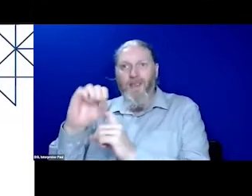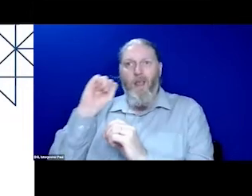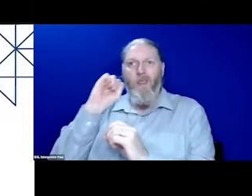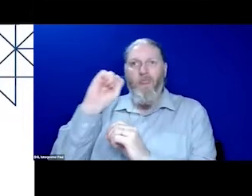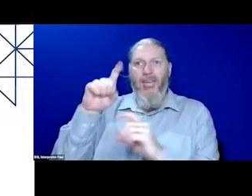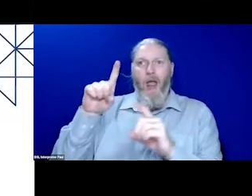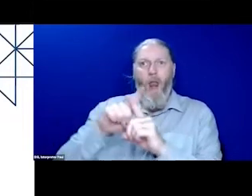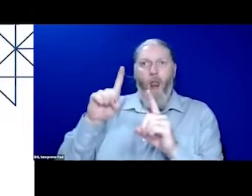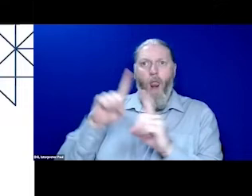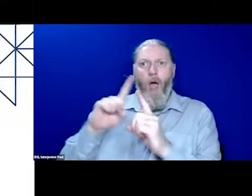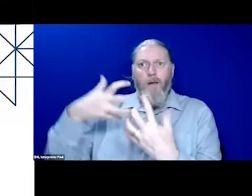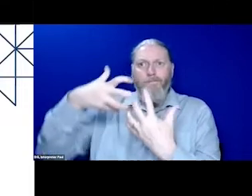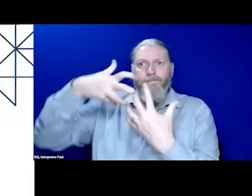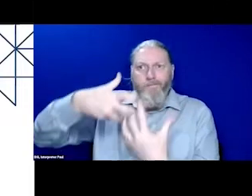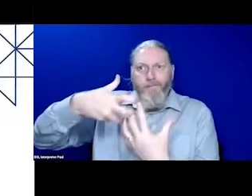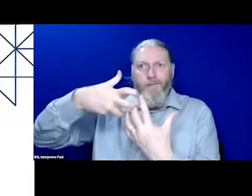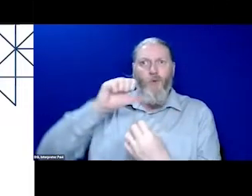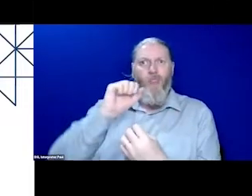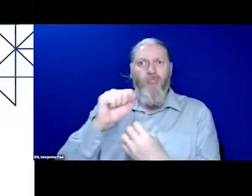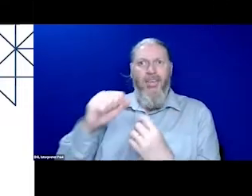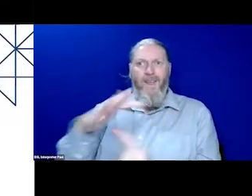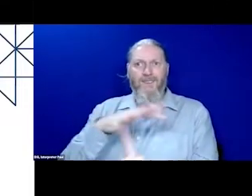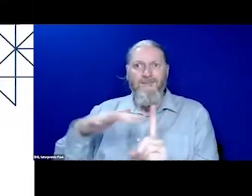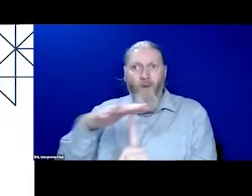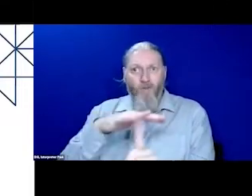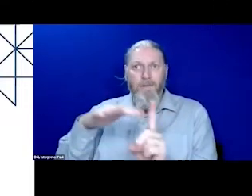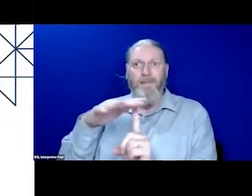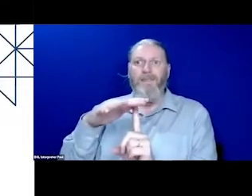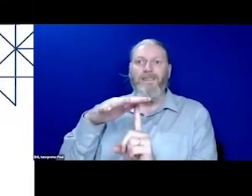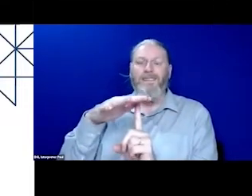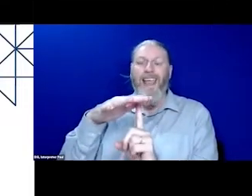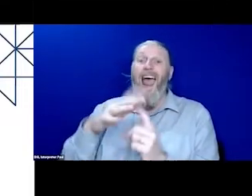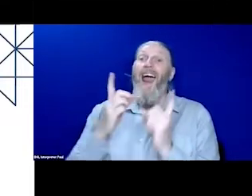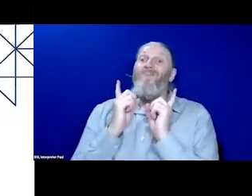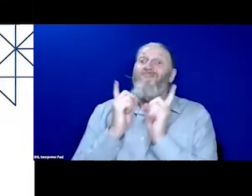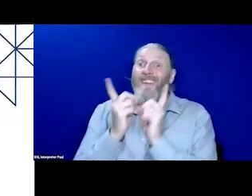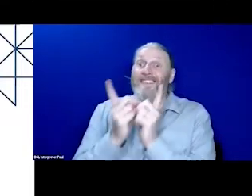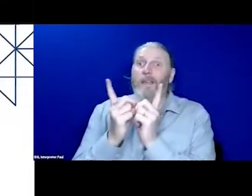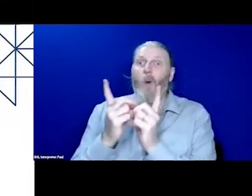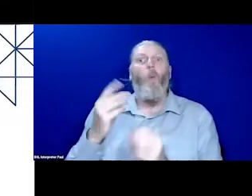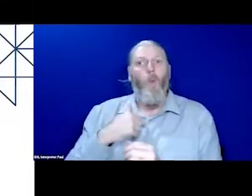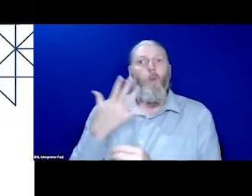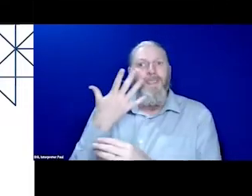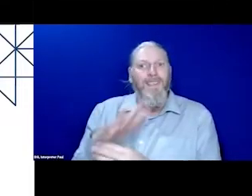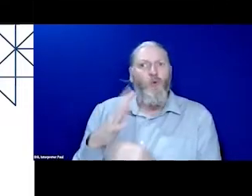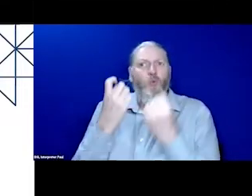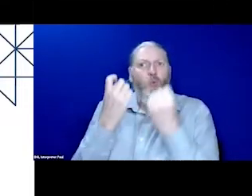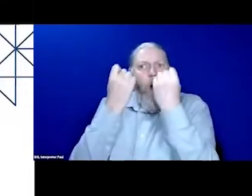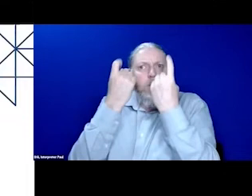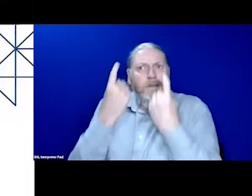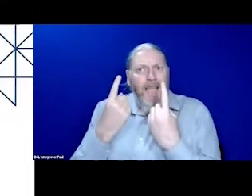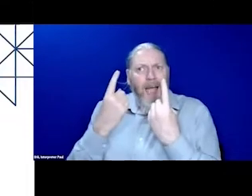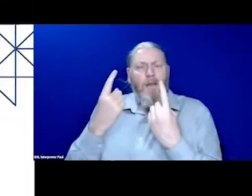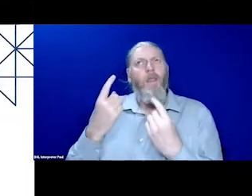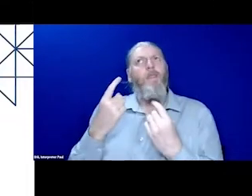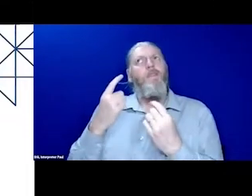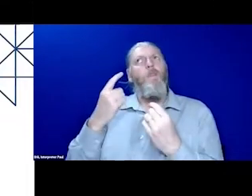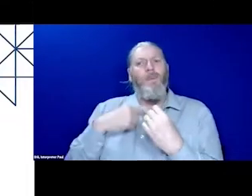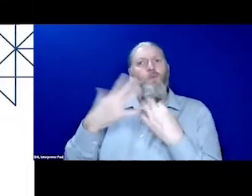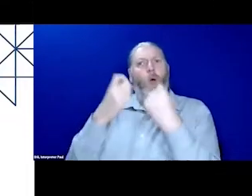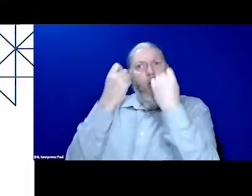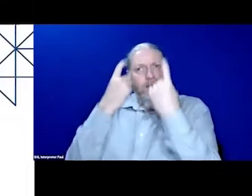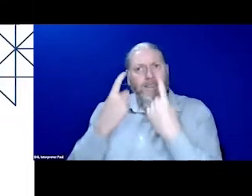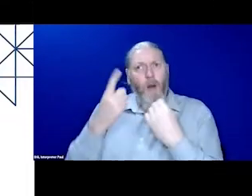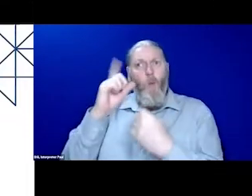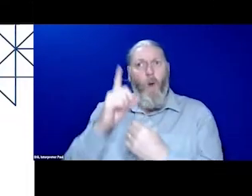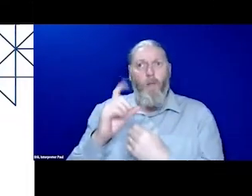holistic understanding is what we need to bring into an understanding of the place of mental health and social well-being within